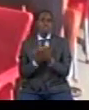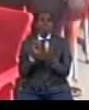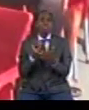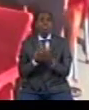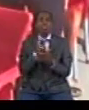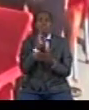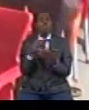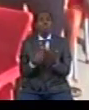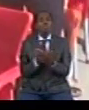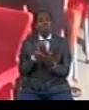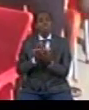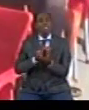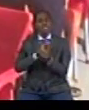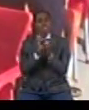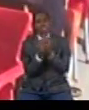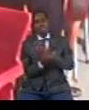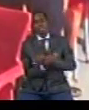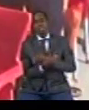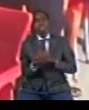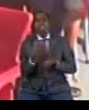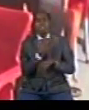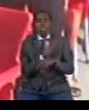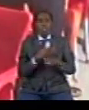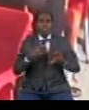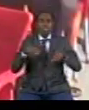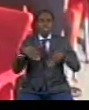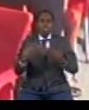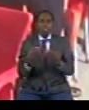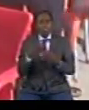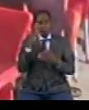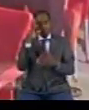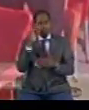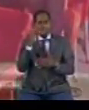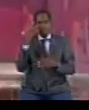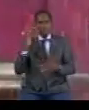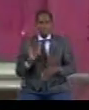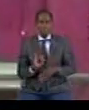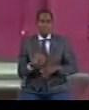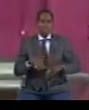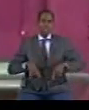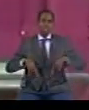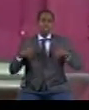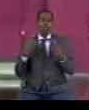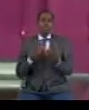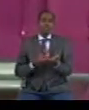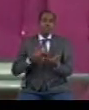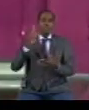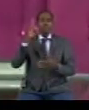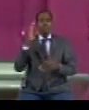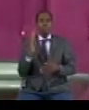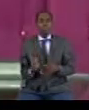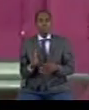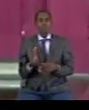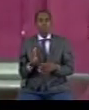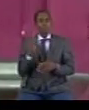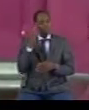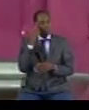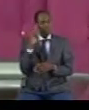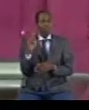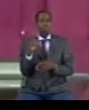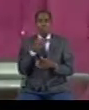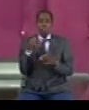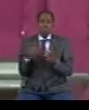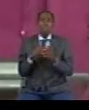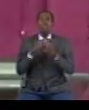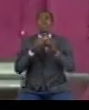that changes and give men hope of eternal life. We thank our God and glorify God for this great revelation that has given unto